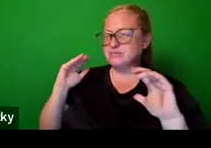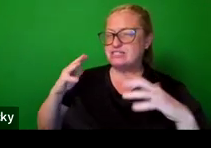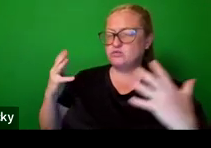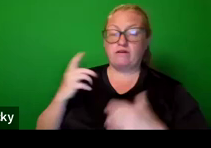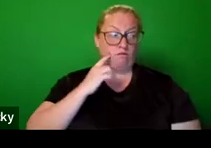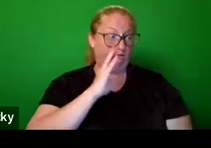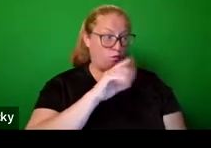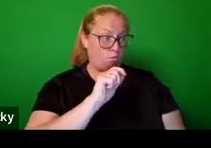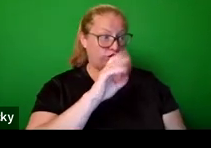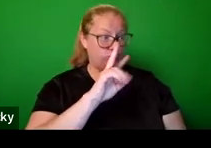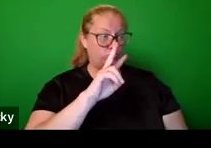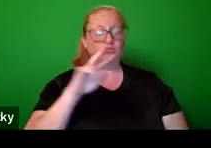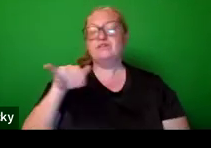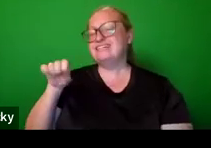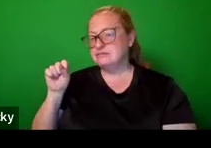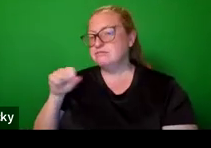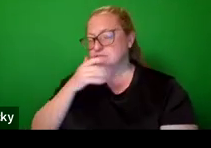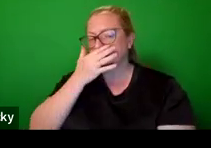Yeah, that's okay. Where I think